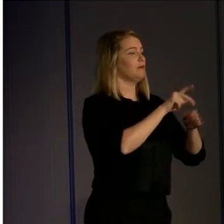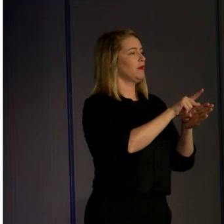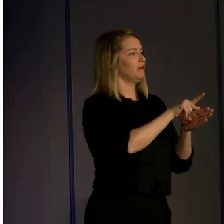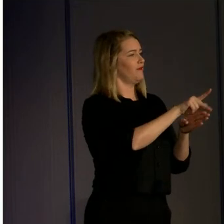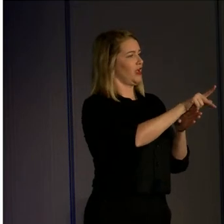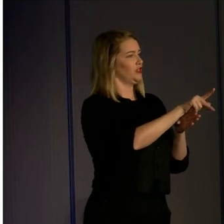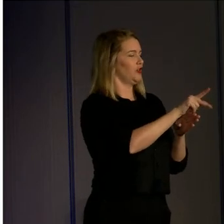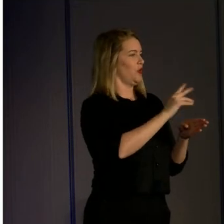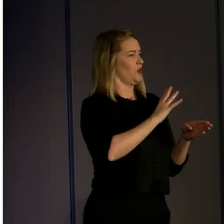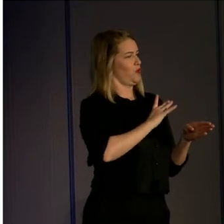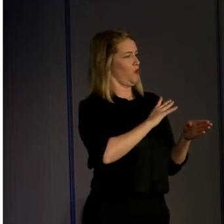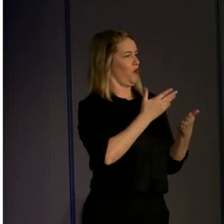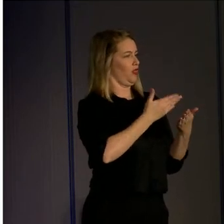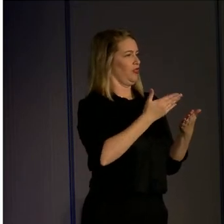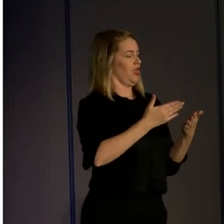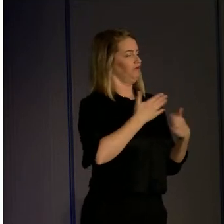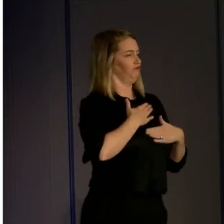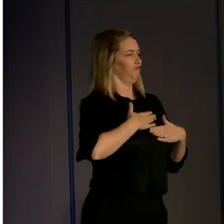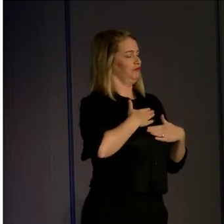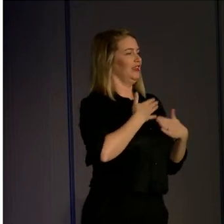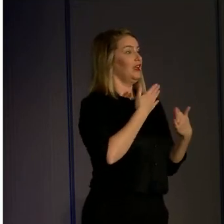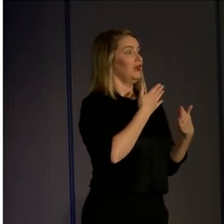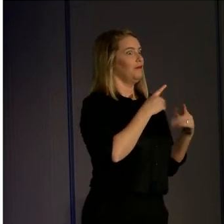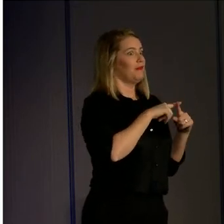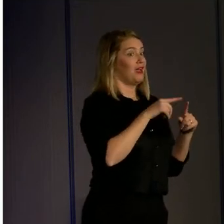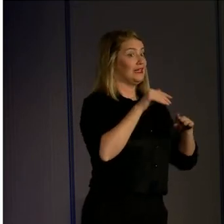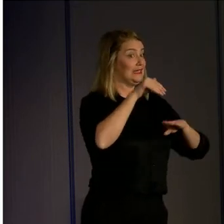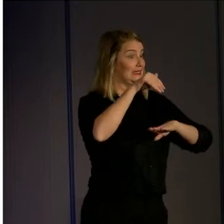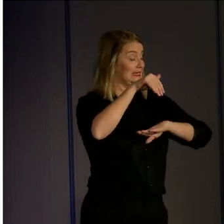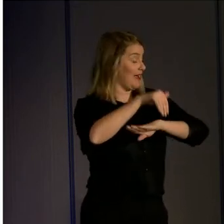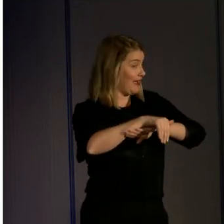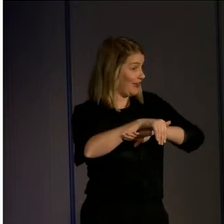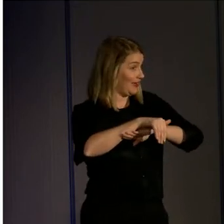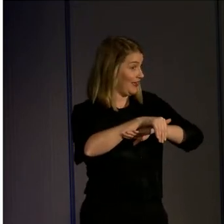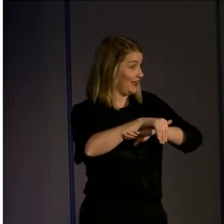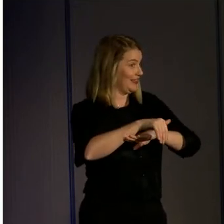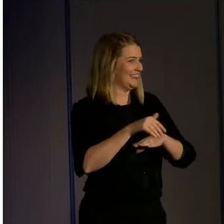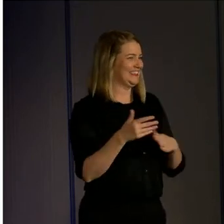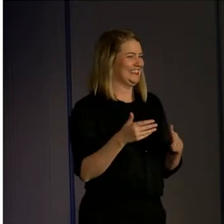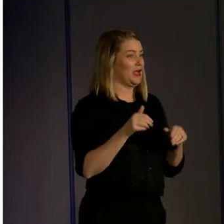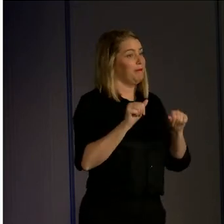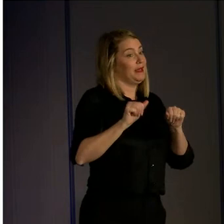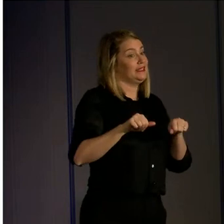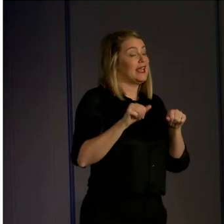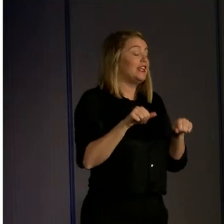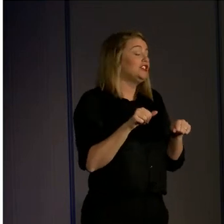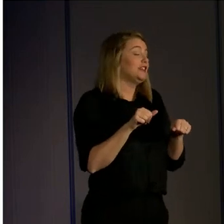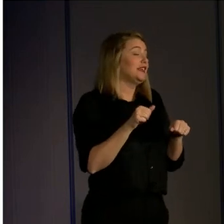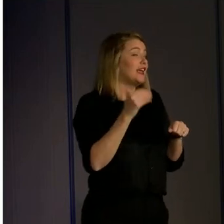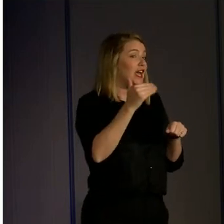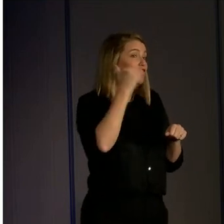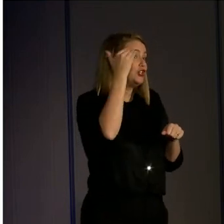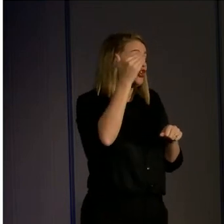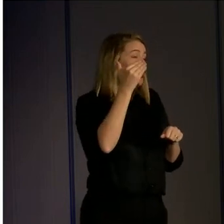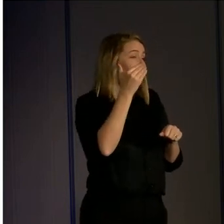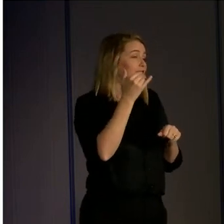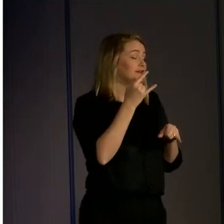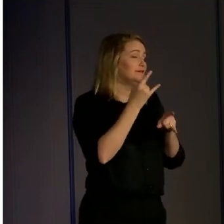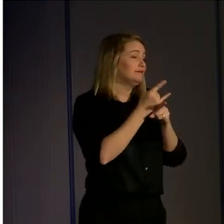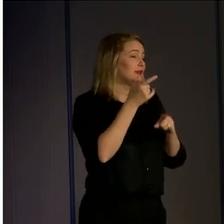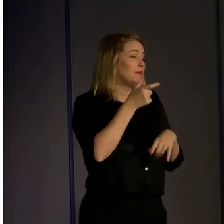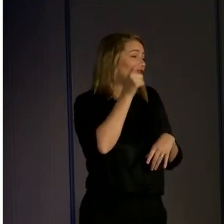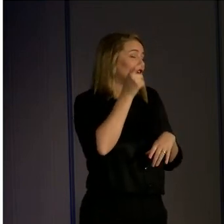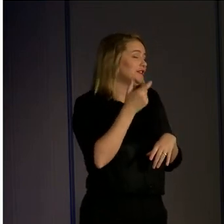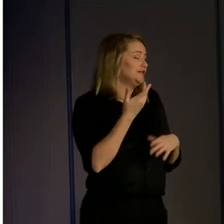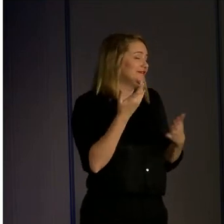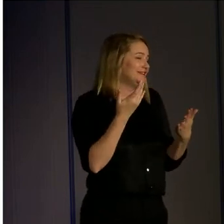these cool things, but at night, potentially inspired by an adult beverage or two, or